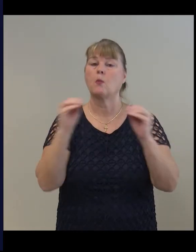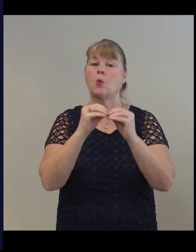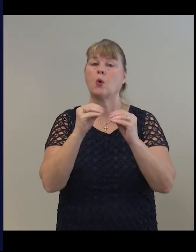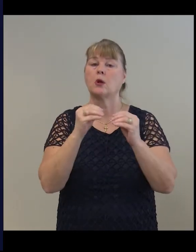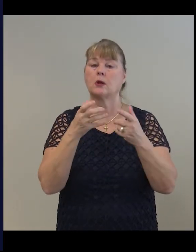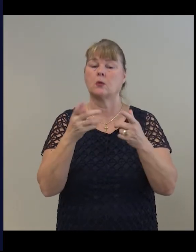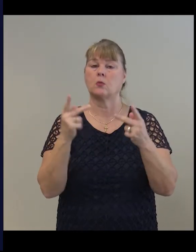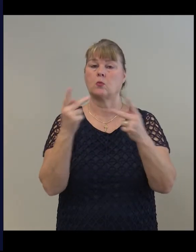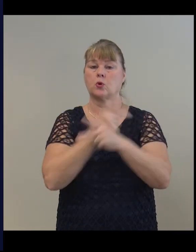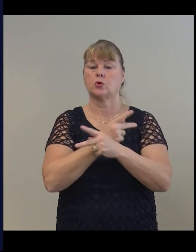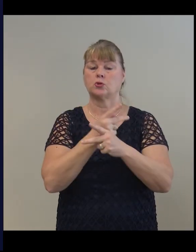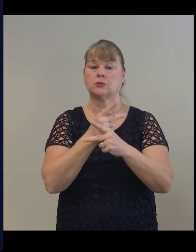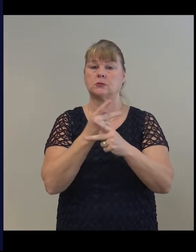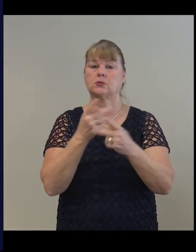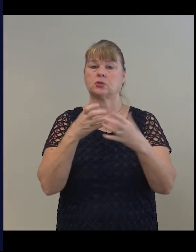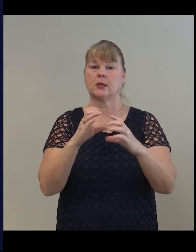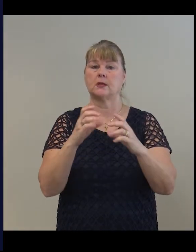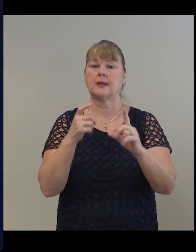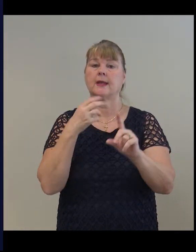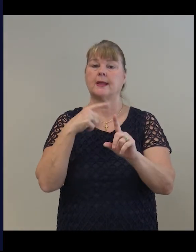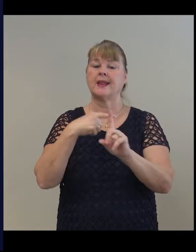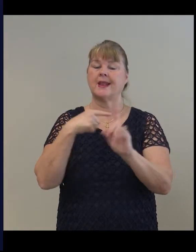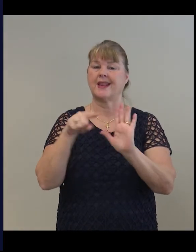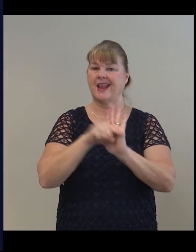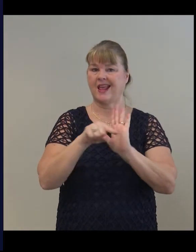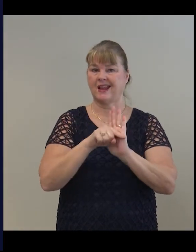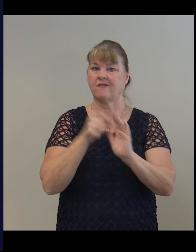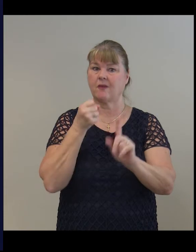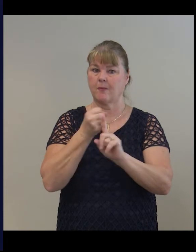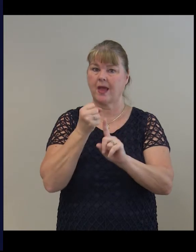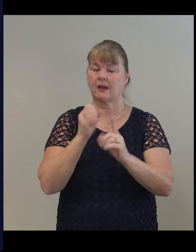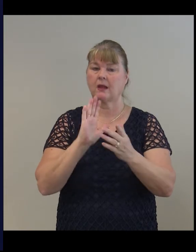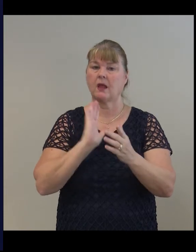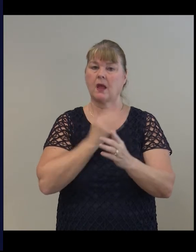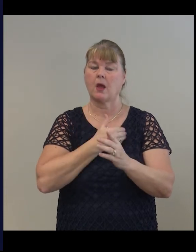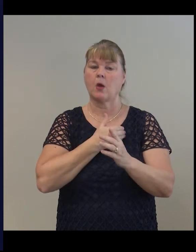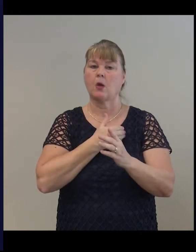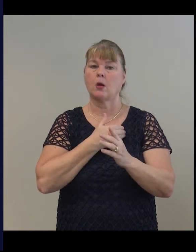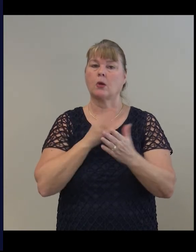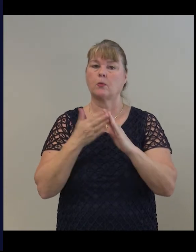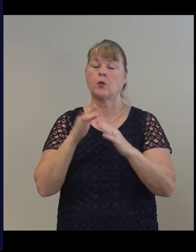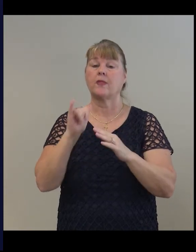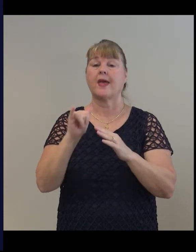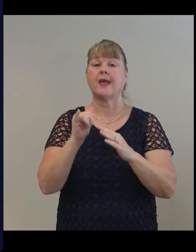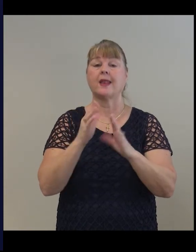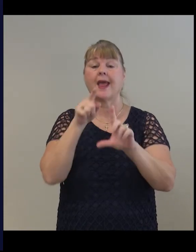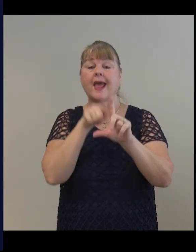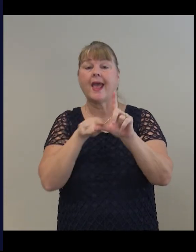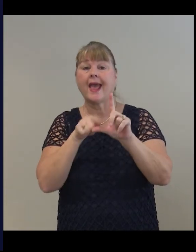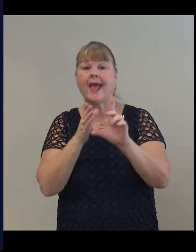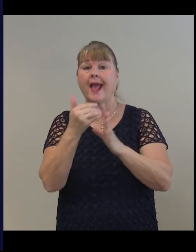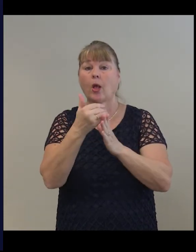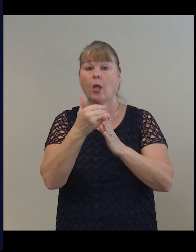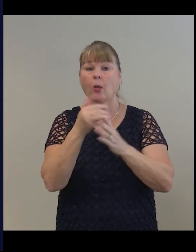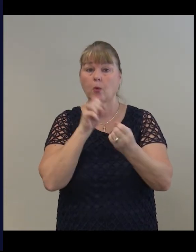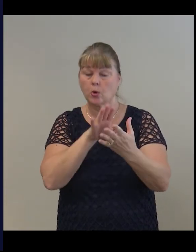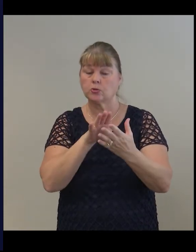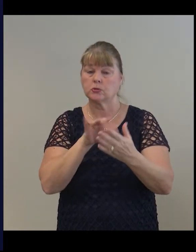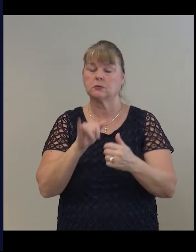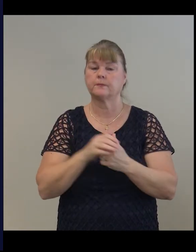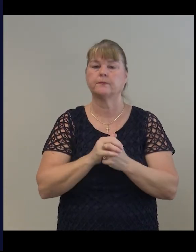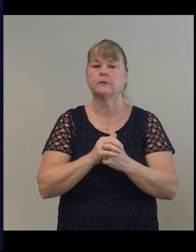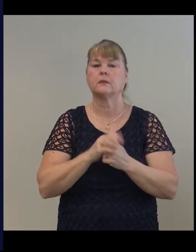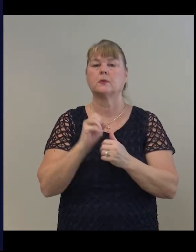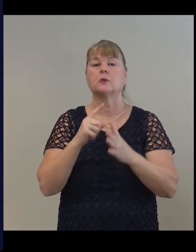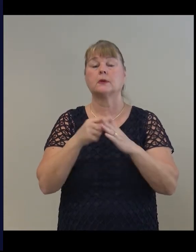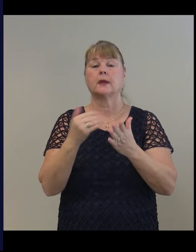of approach plays a huge role. So to recap, a high intensity storm that's very, very